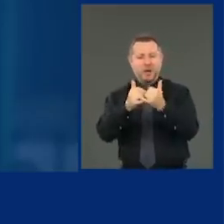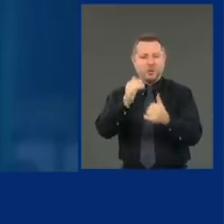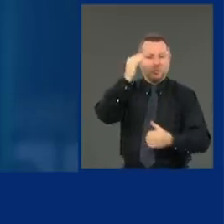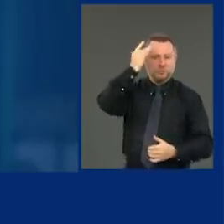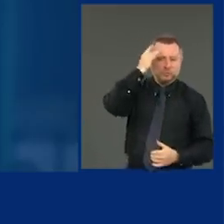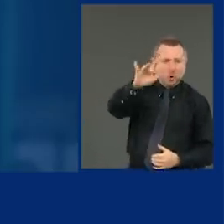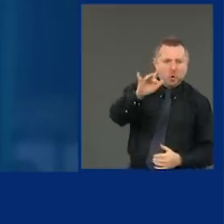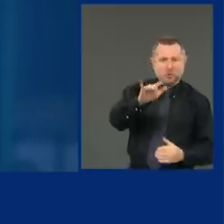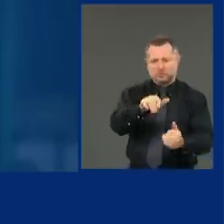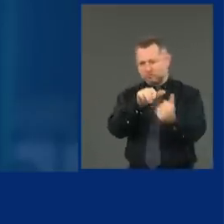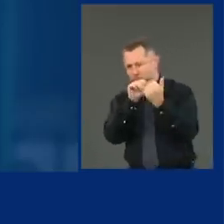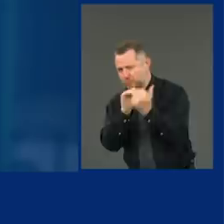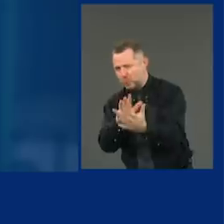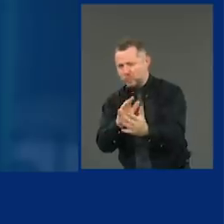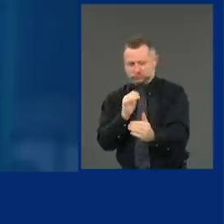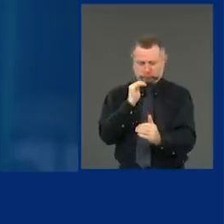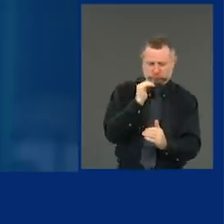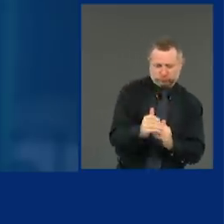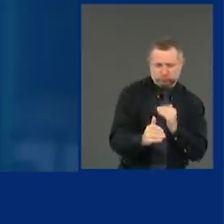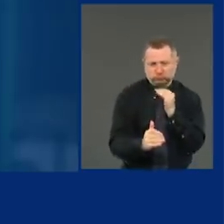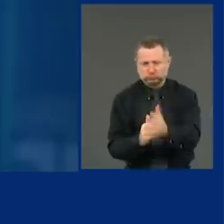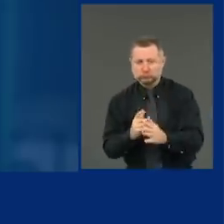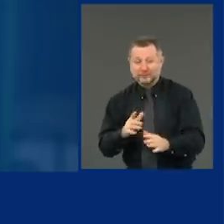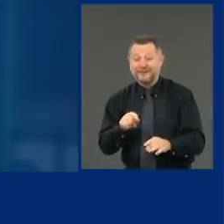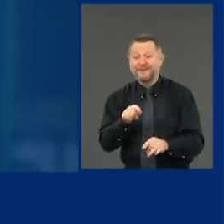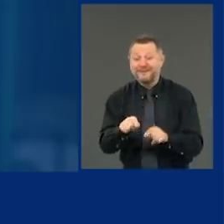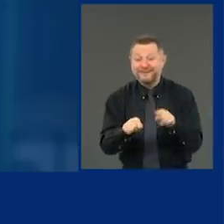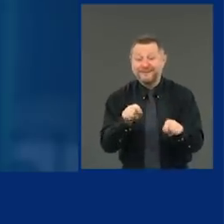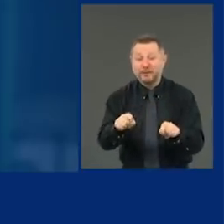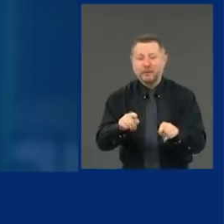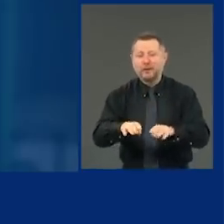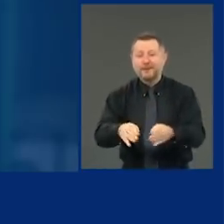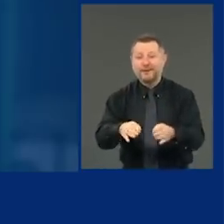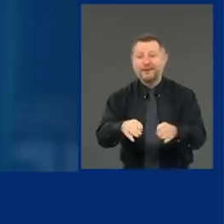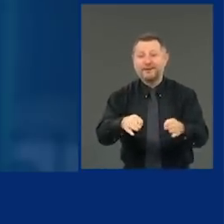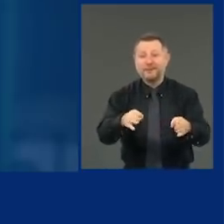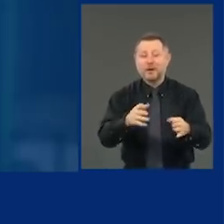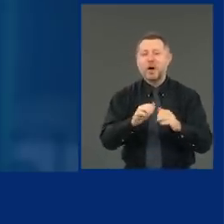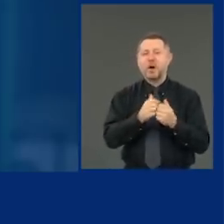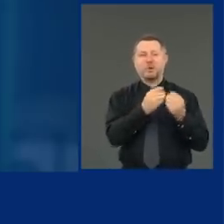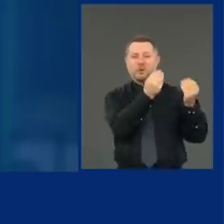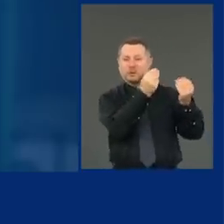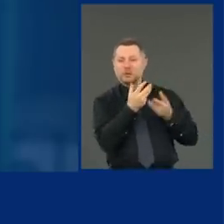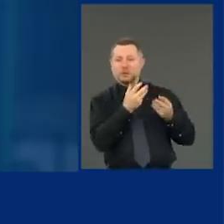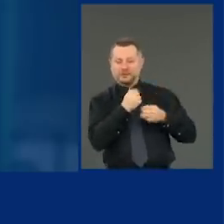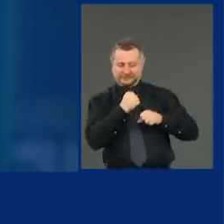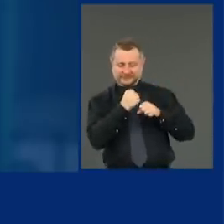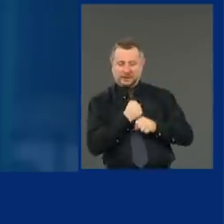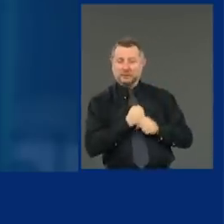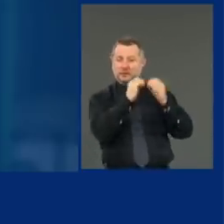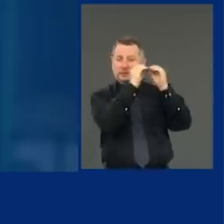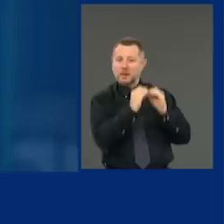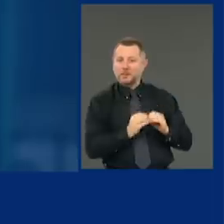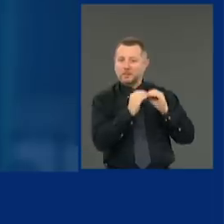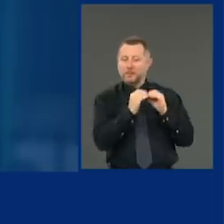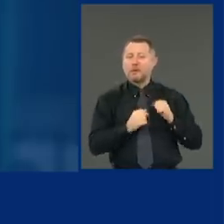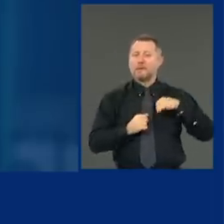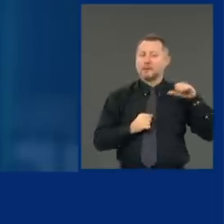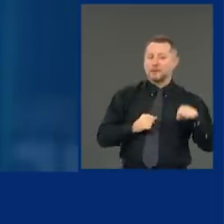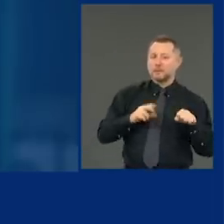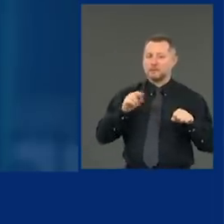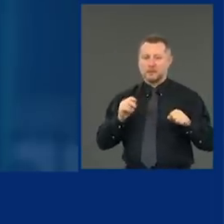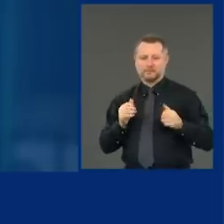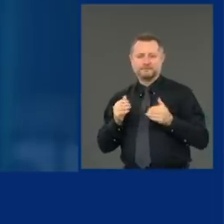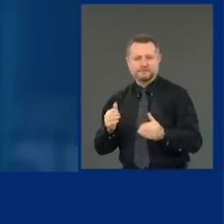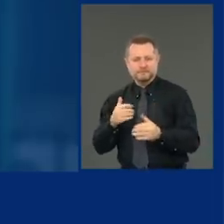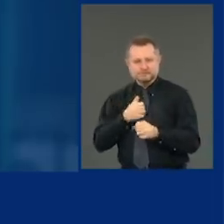How intelligent are you on the reopening? How informed are you? How disciplined are you on the reopening? Because